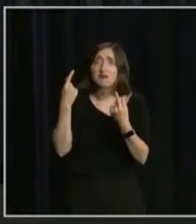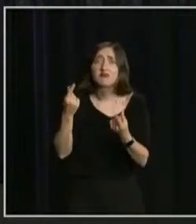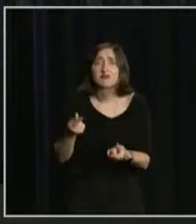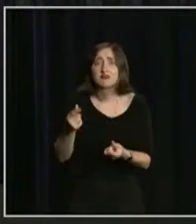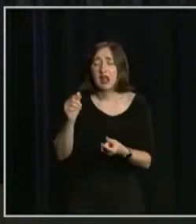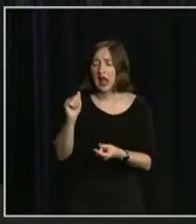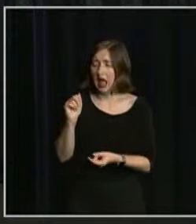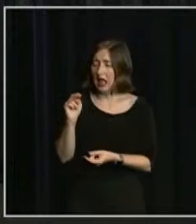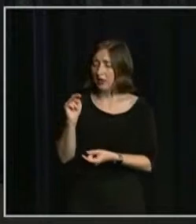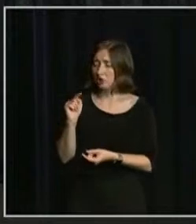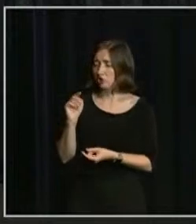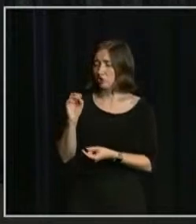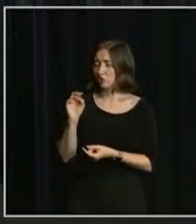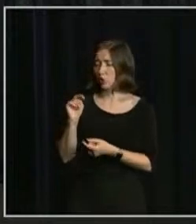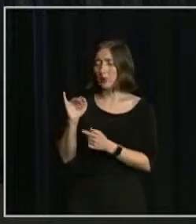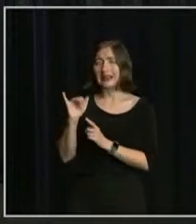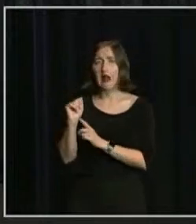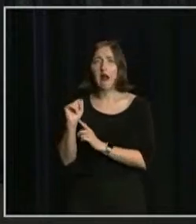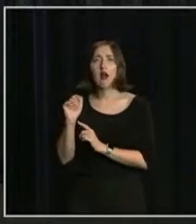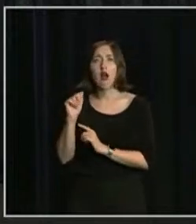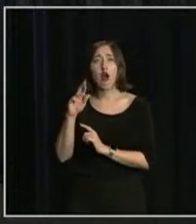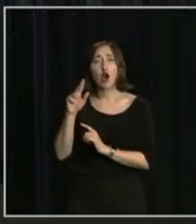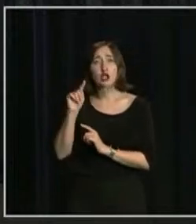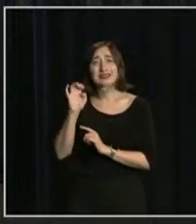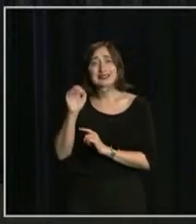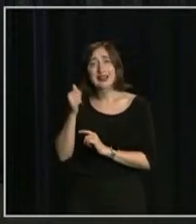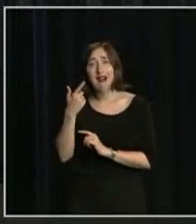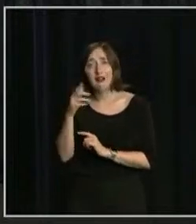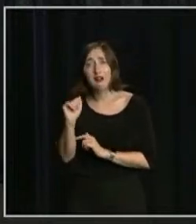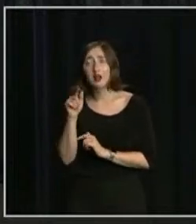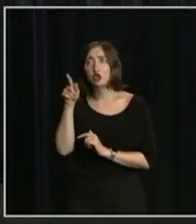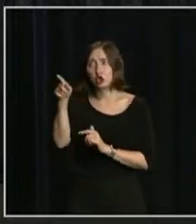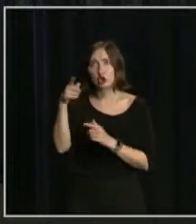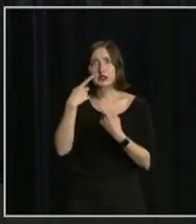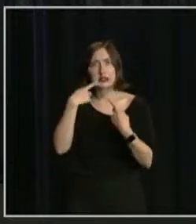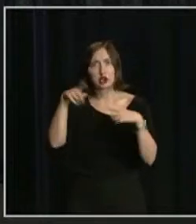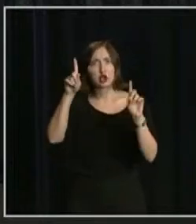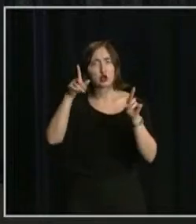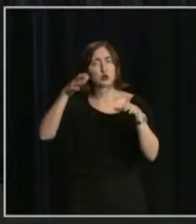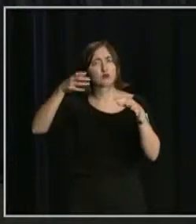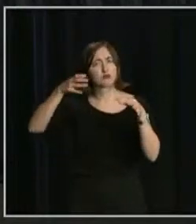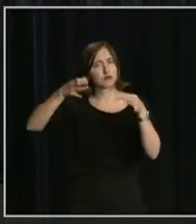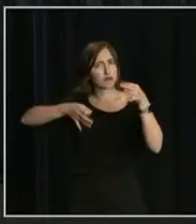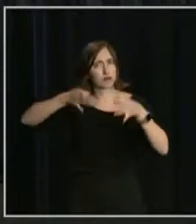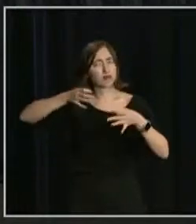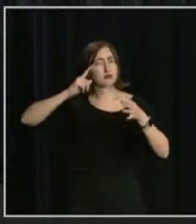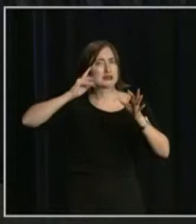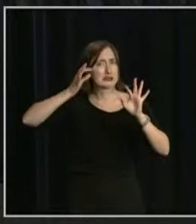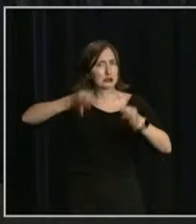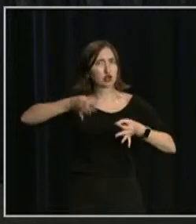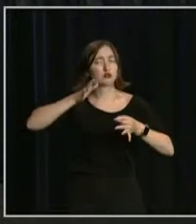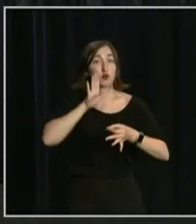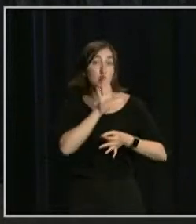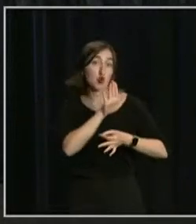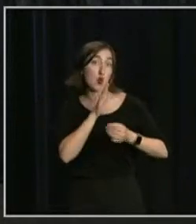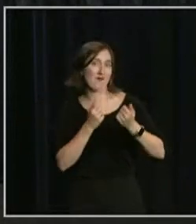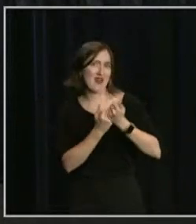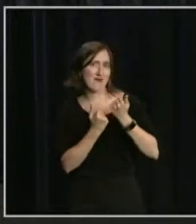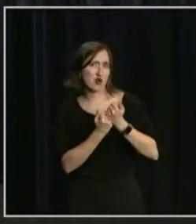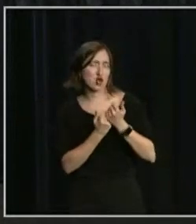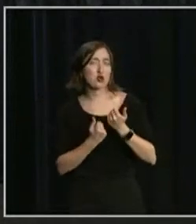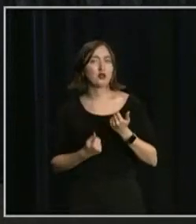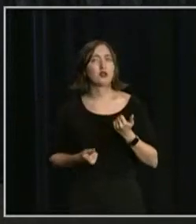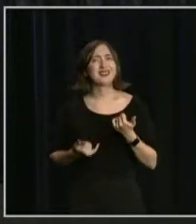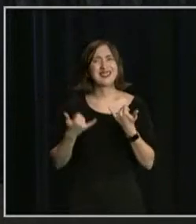Arteaga issued the TRO in your favor. And now you see again the governor trying